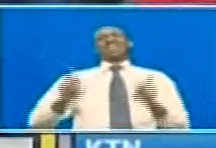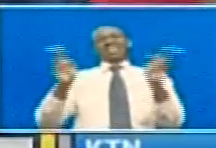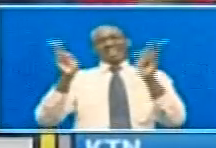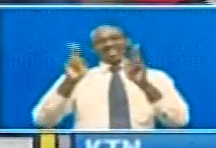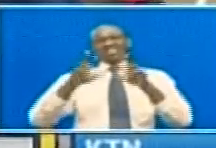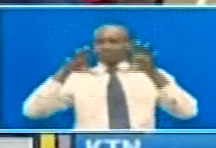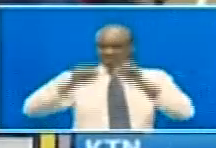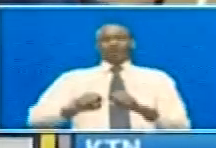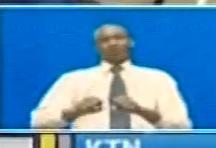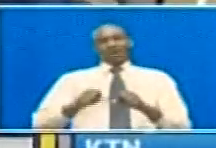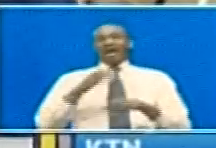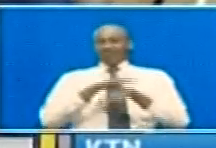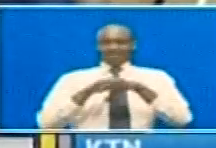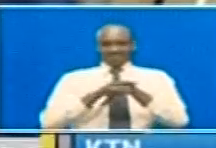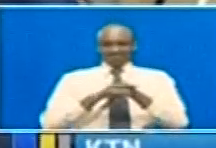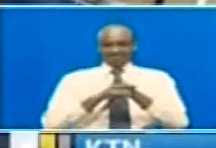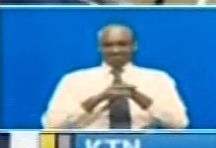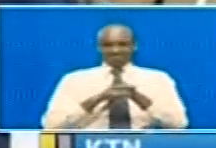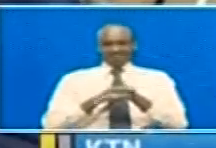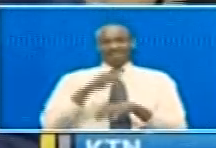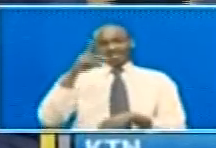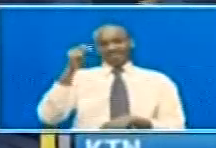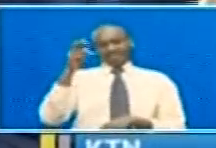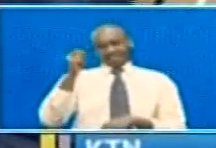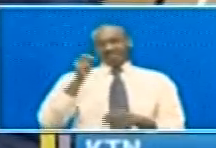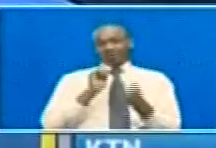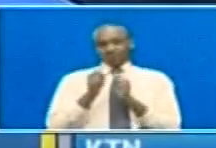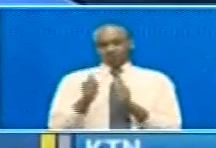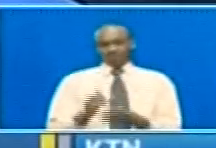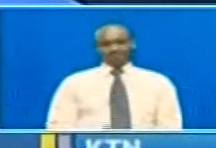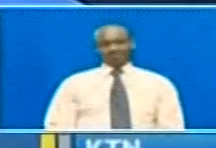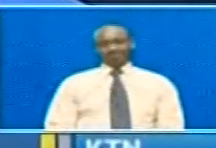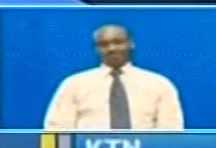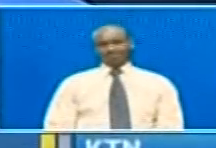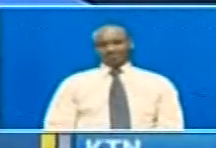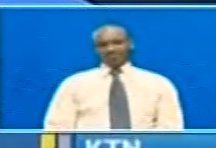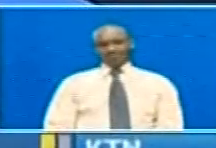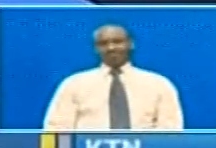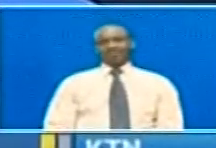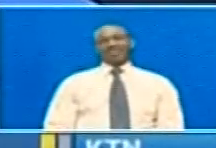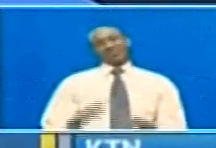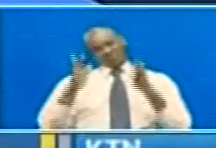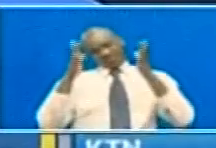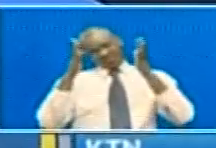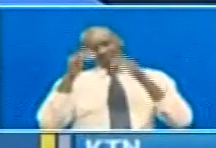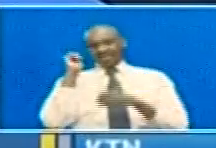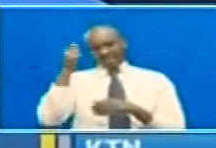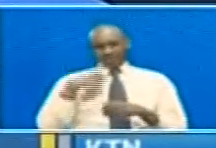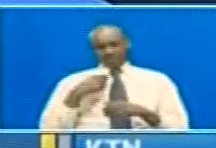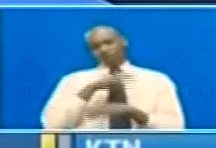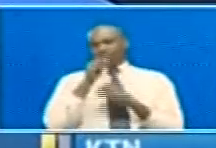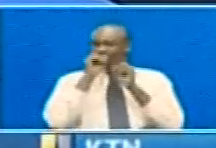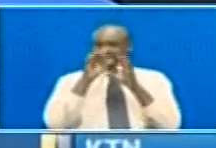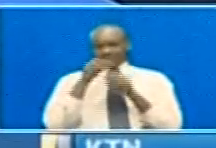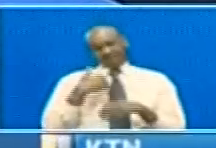Africa. Robinson Okenye, KTN Sports. Well, all the best to the Kenya Pipeline team. And